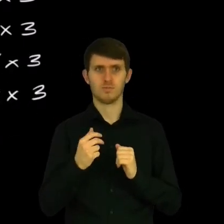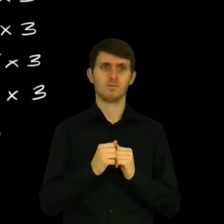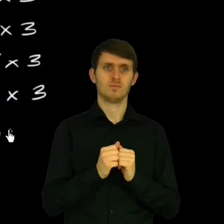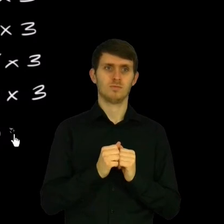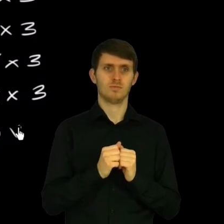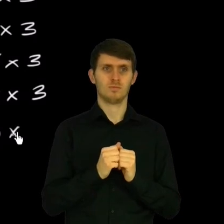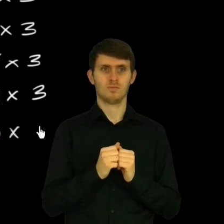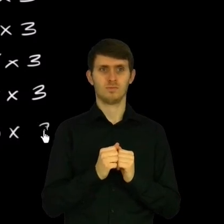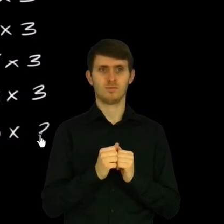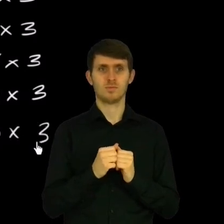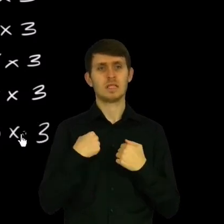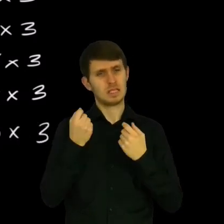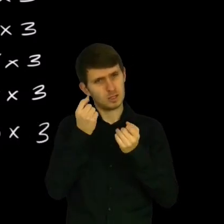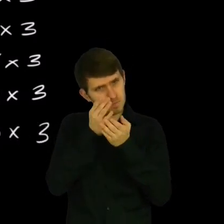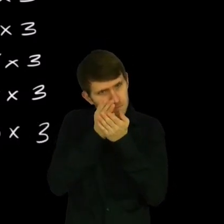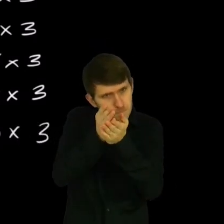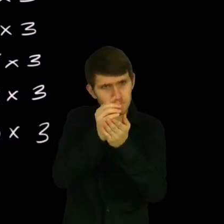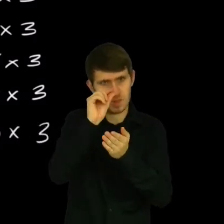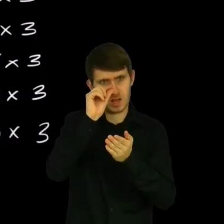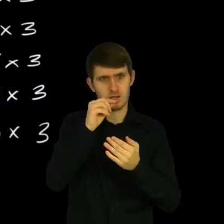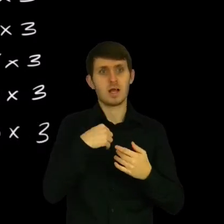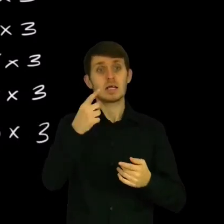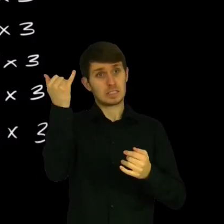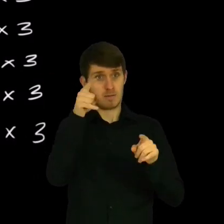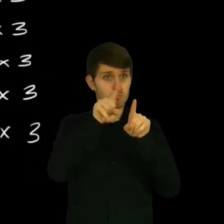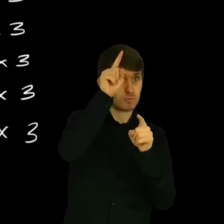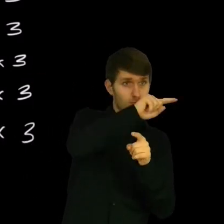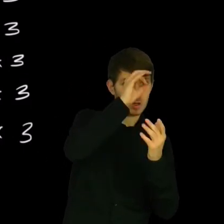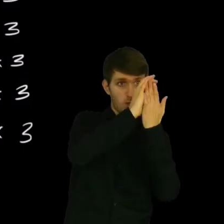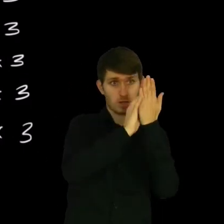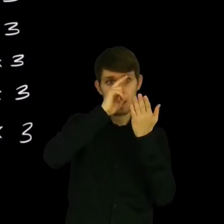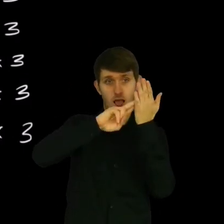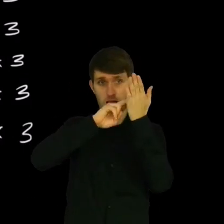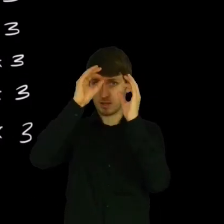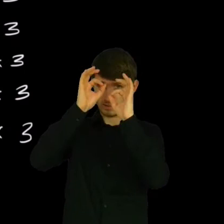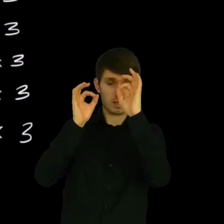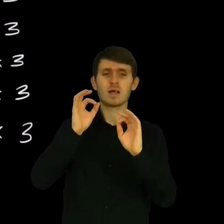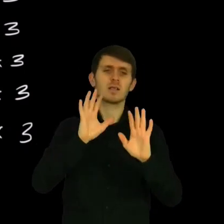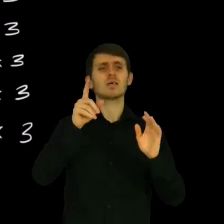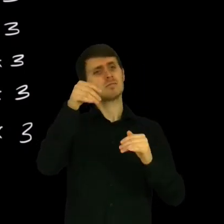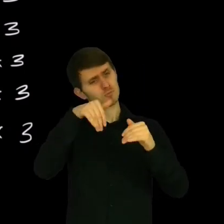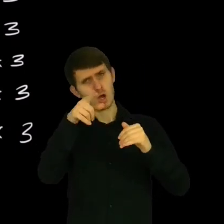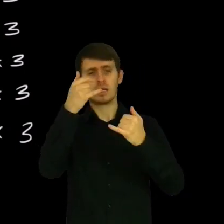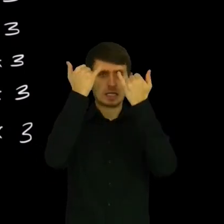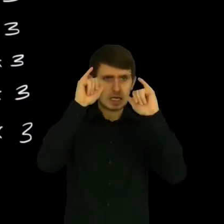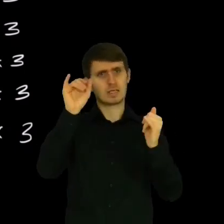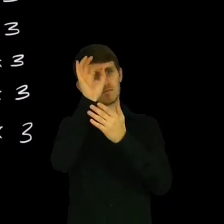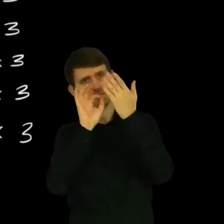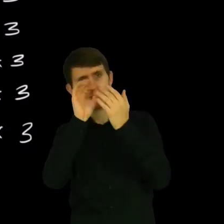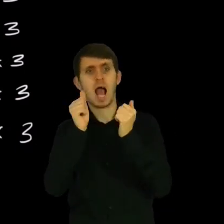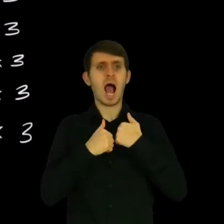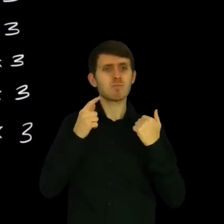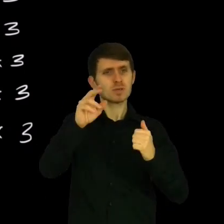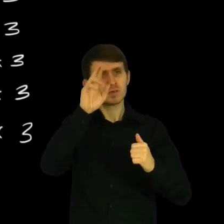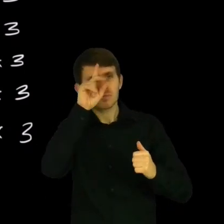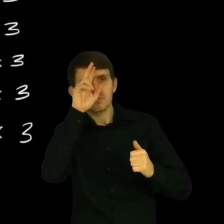9 times 3, and 10 times 3. And I'll give you a little hint. You don't always have to draw the star patches, but it's nice to visualize it. We saw 4